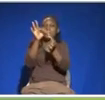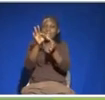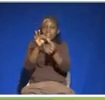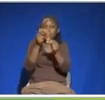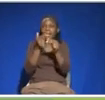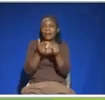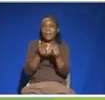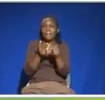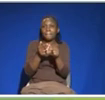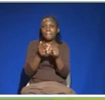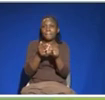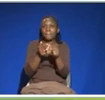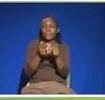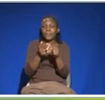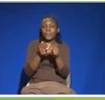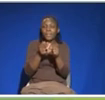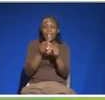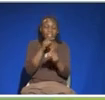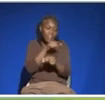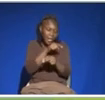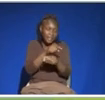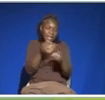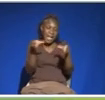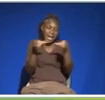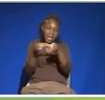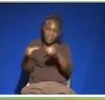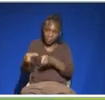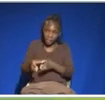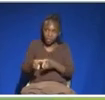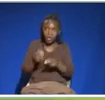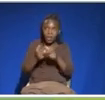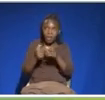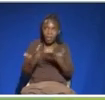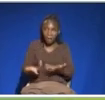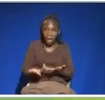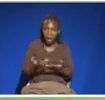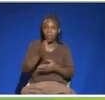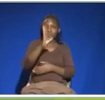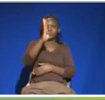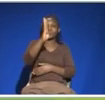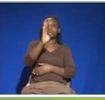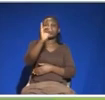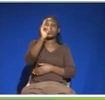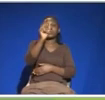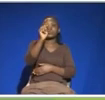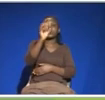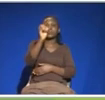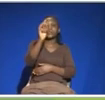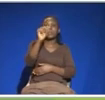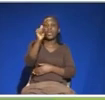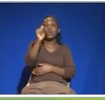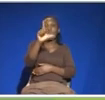name. So that classification is known as binomial